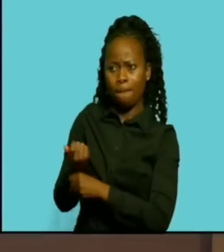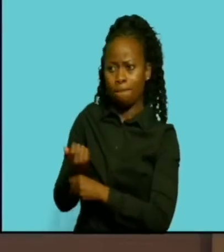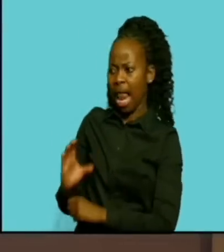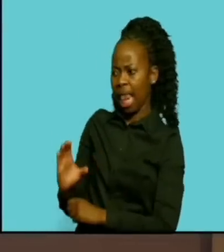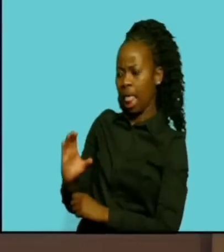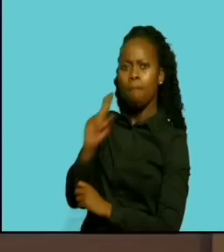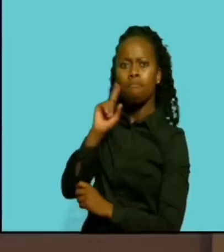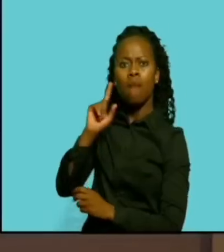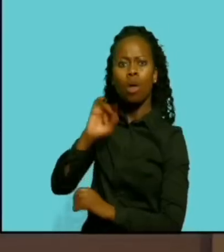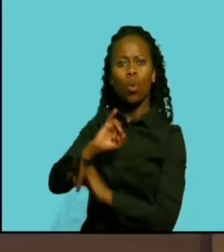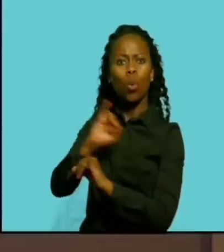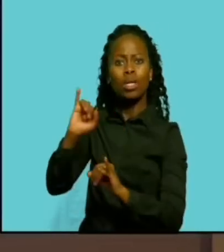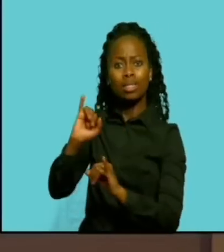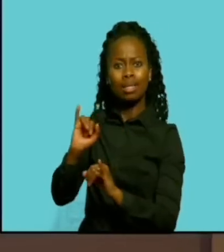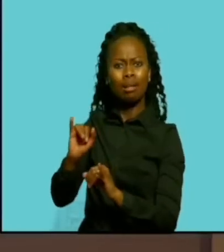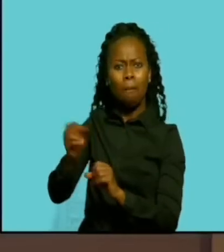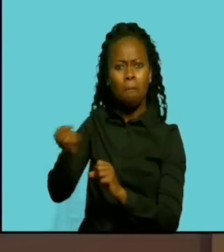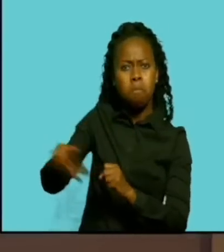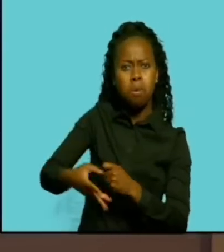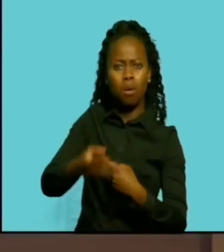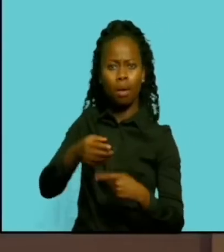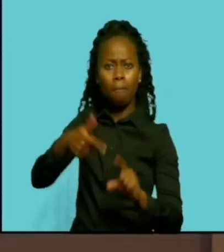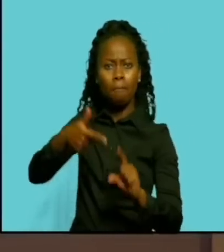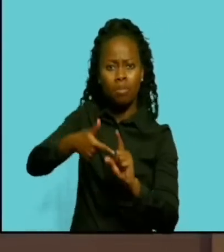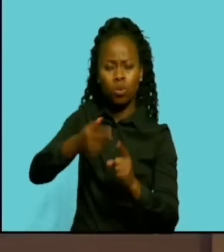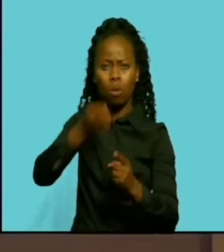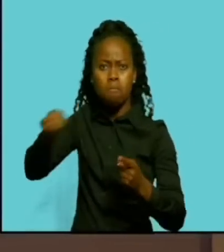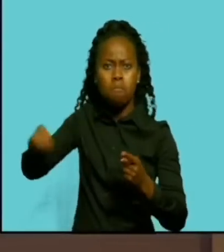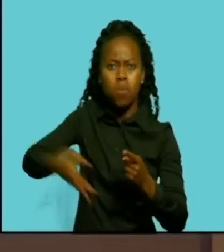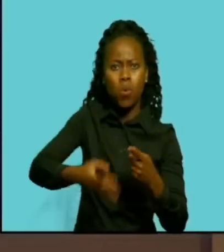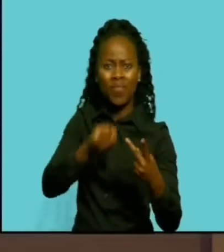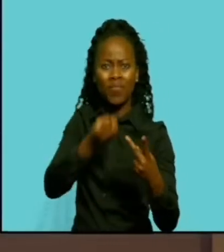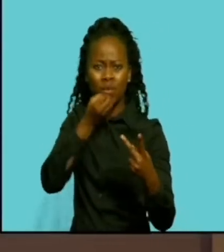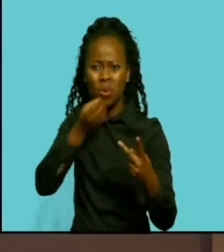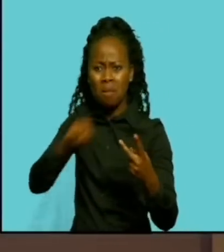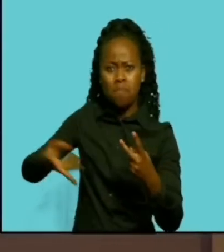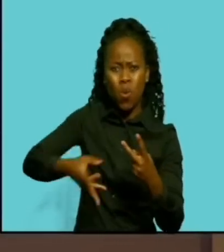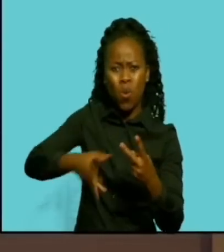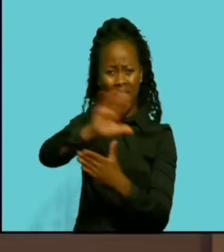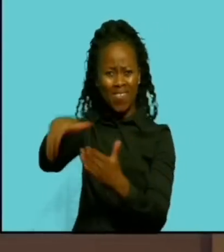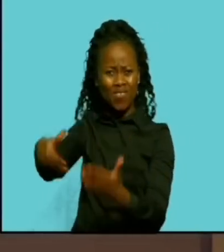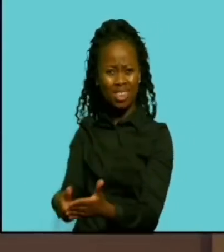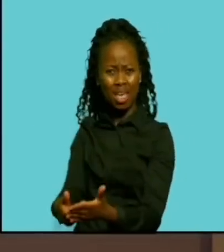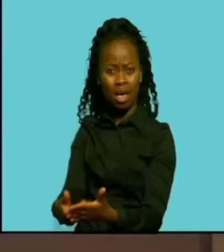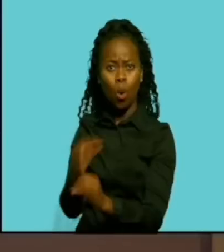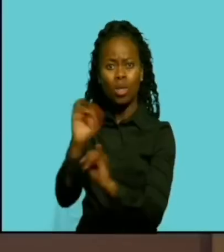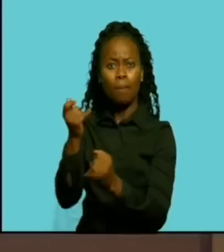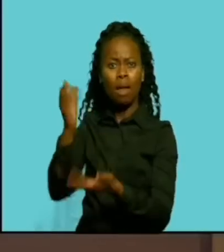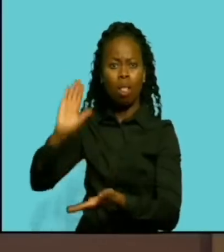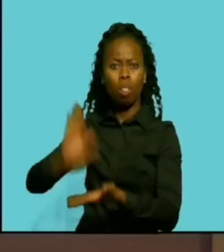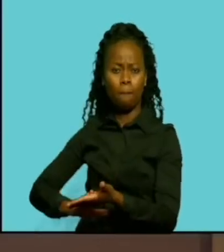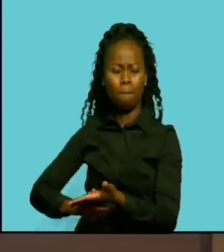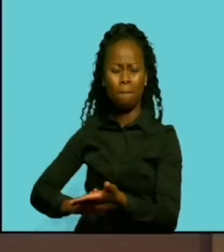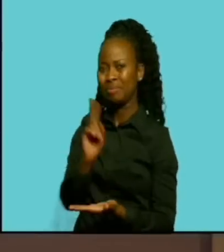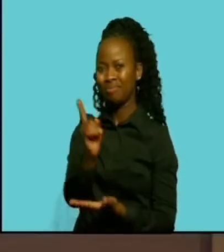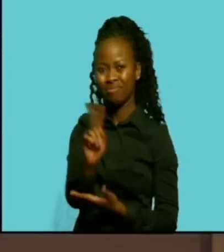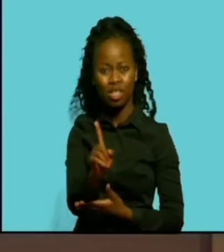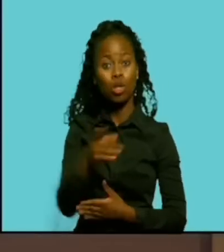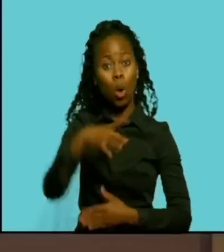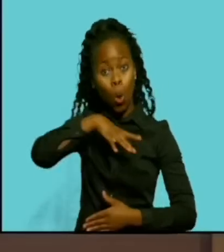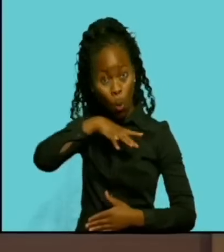We have got to live true to our mandate, and we will not allow inflation expectations thus